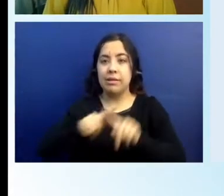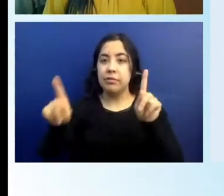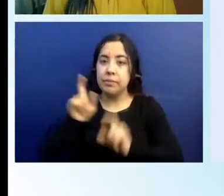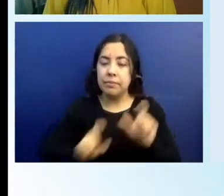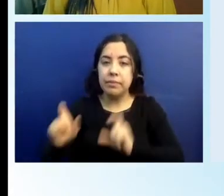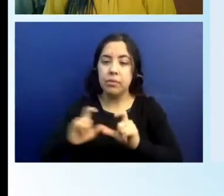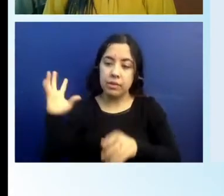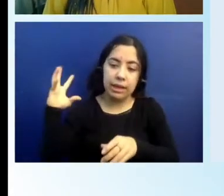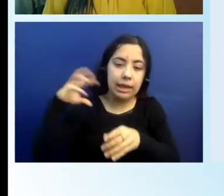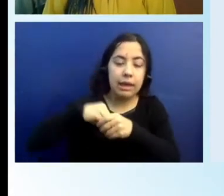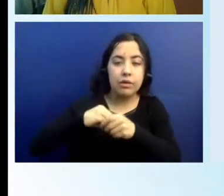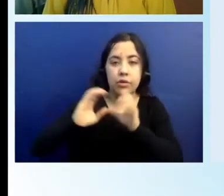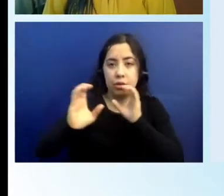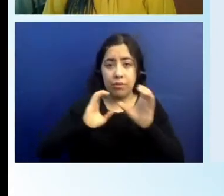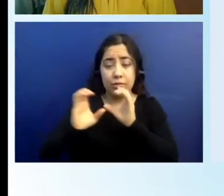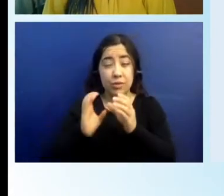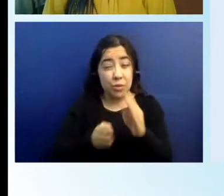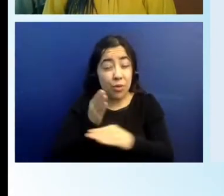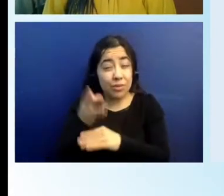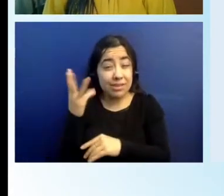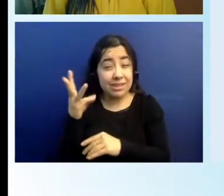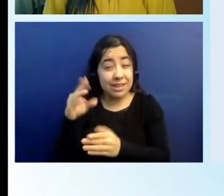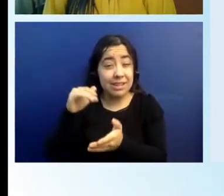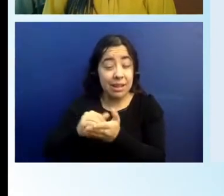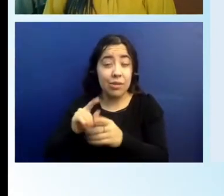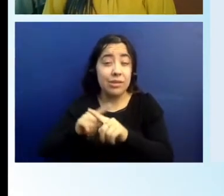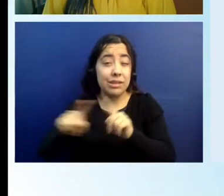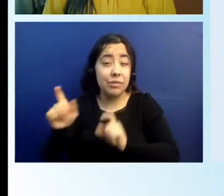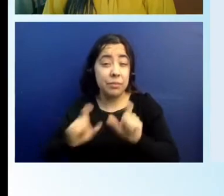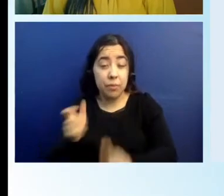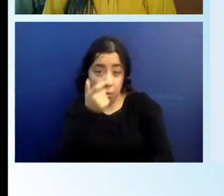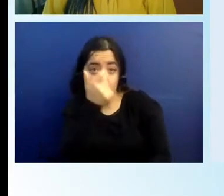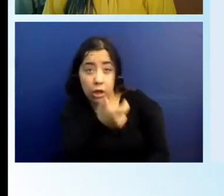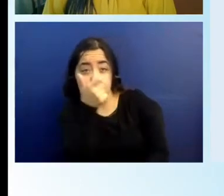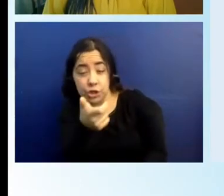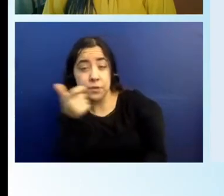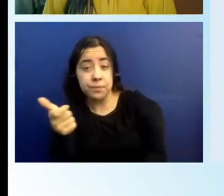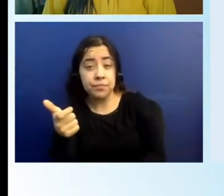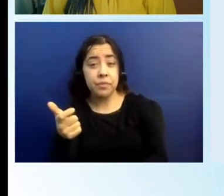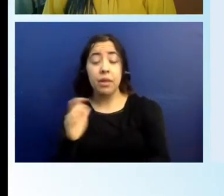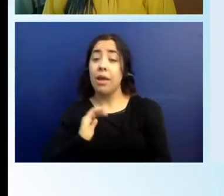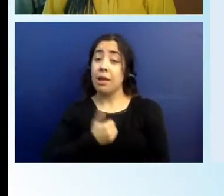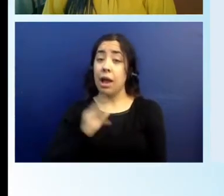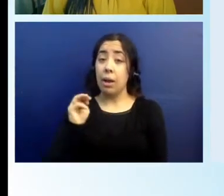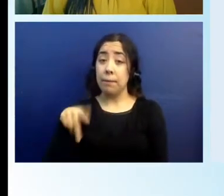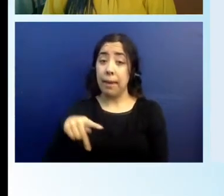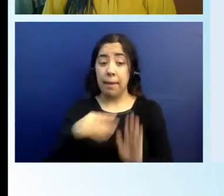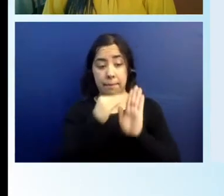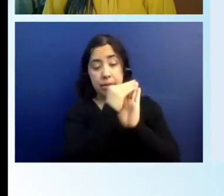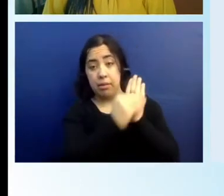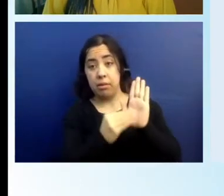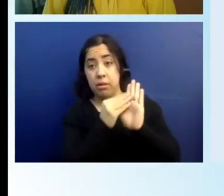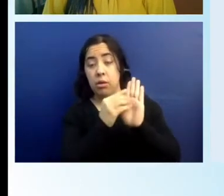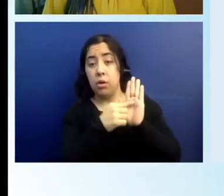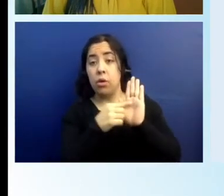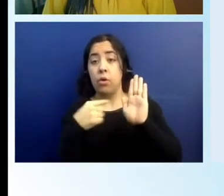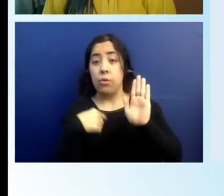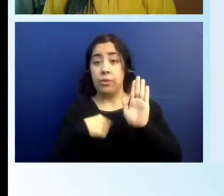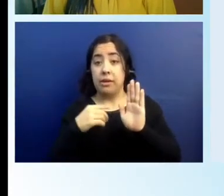16,000 different viewers. And that, and in all, our map, the map that we've built together,